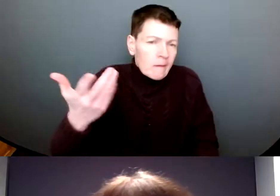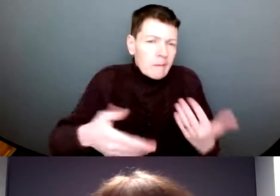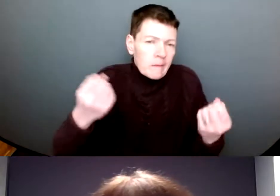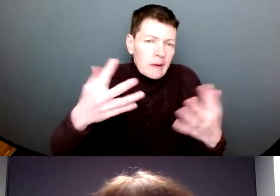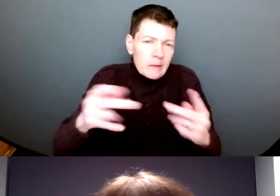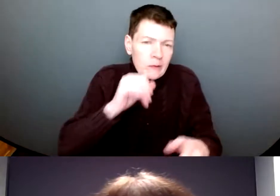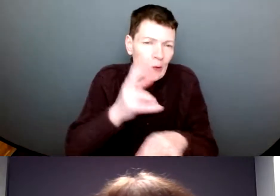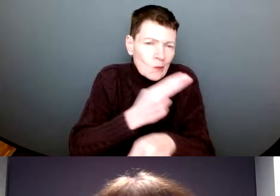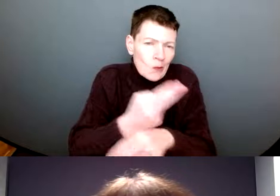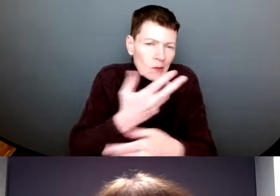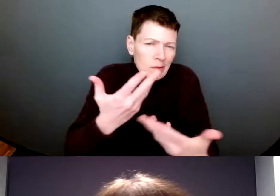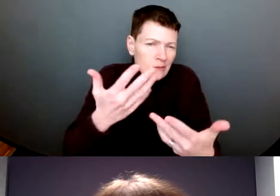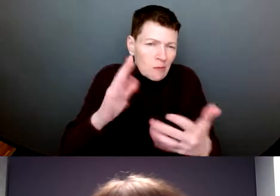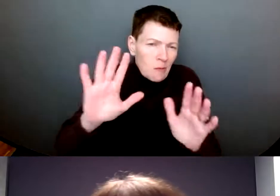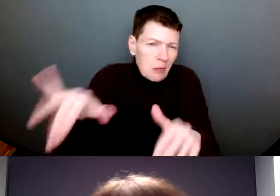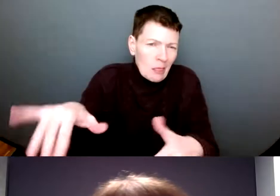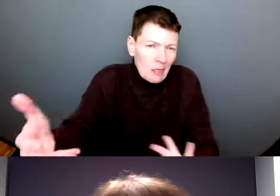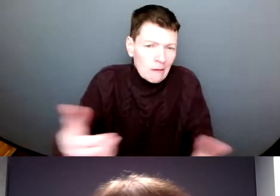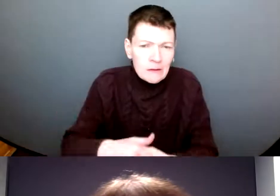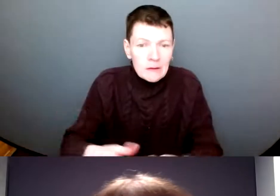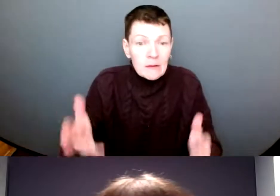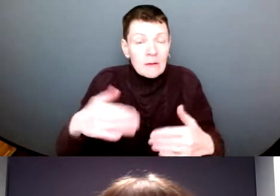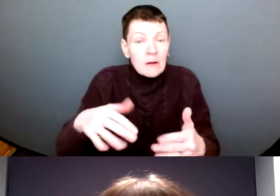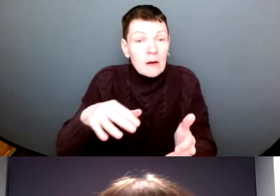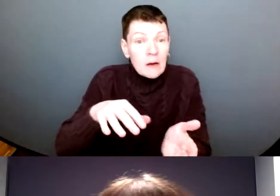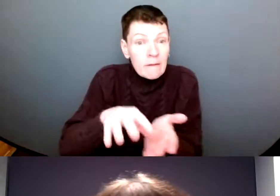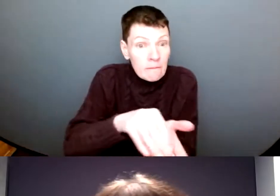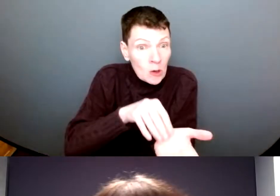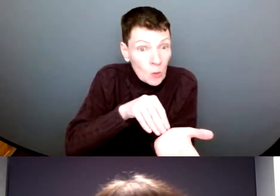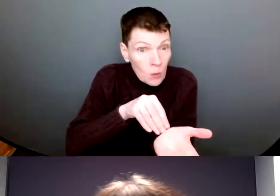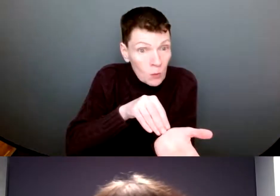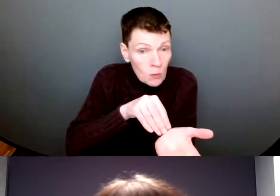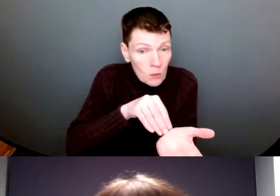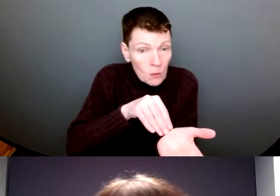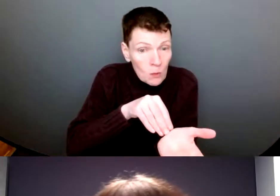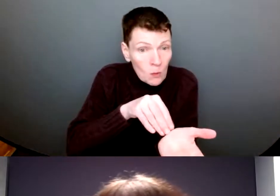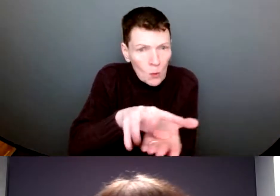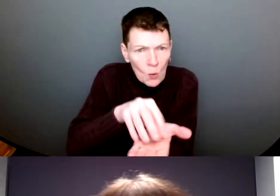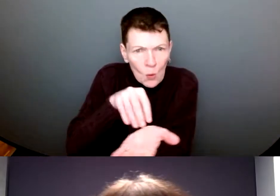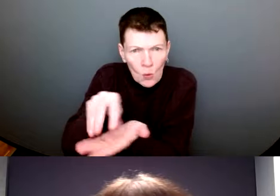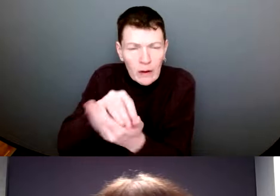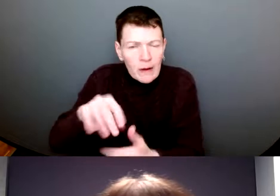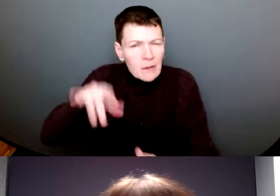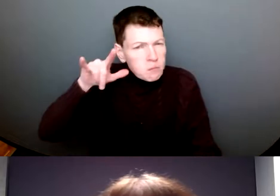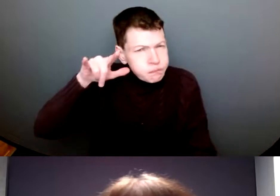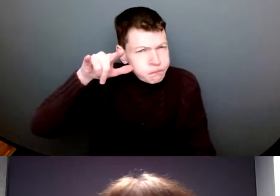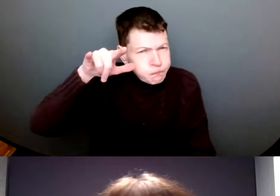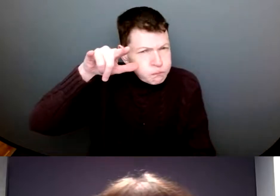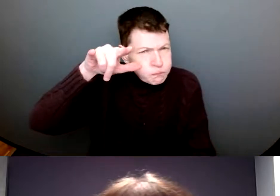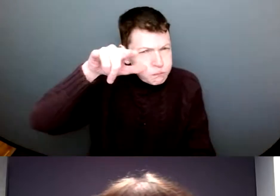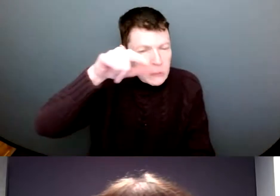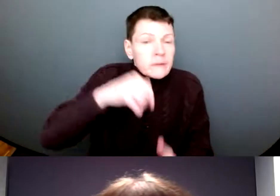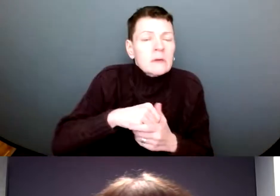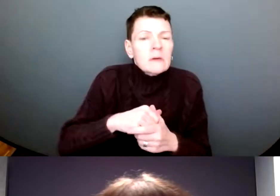dryer anymore. Vacuum cleaner and a jet plane.